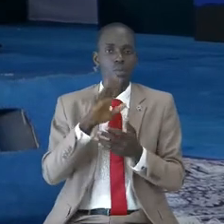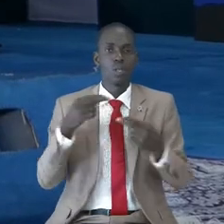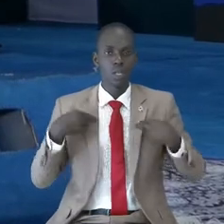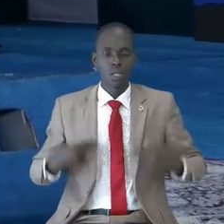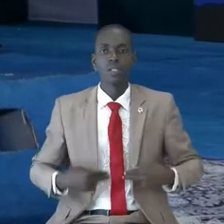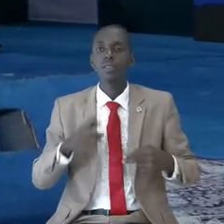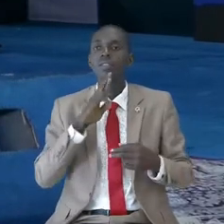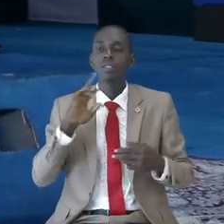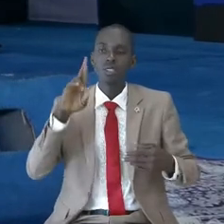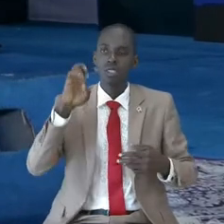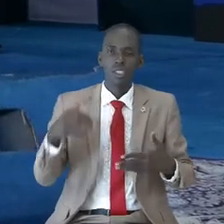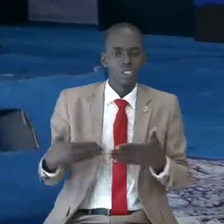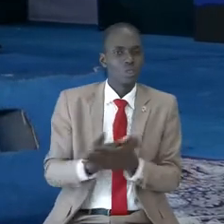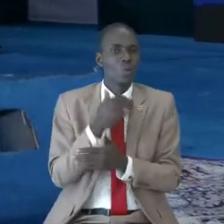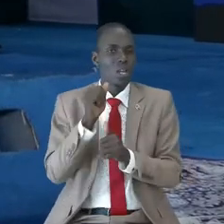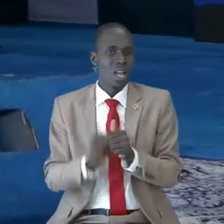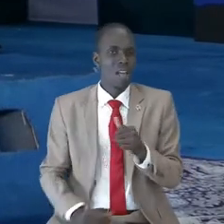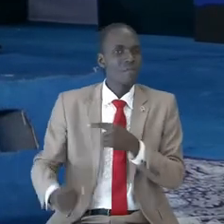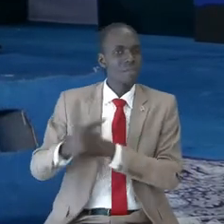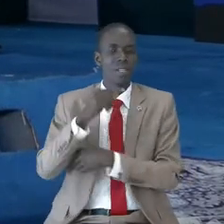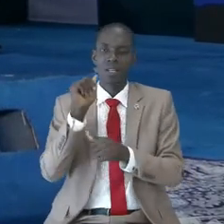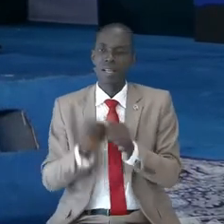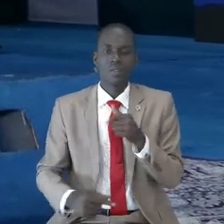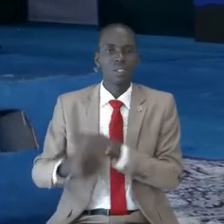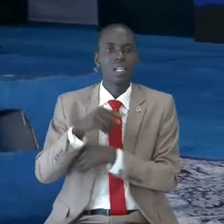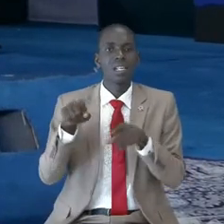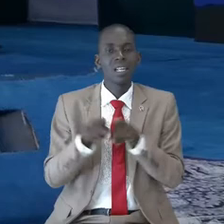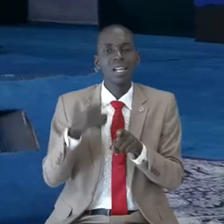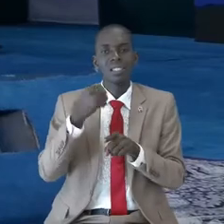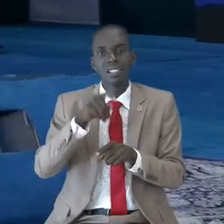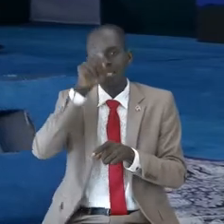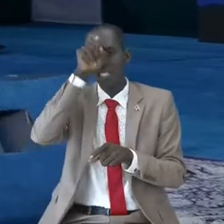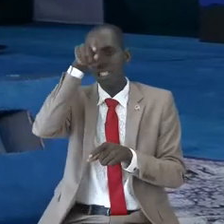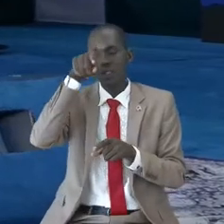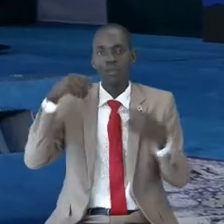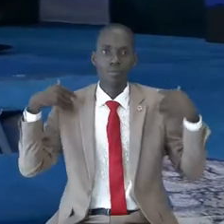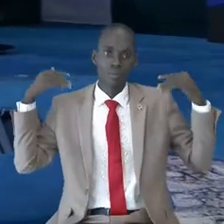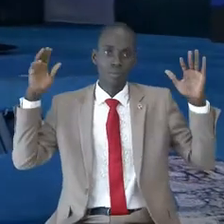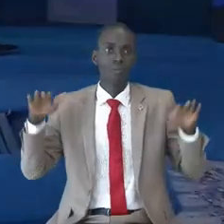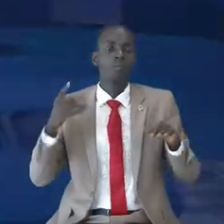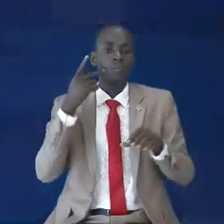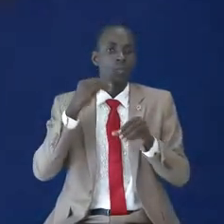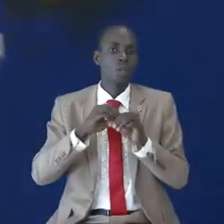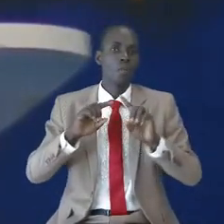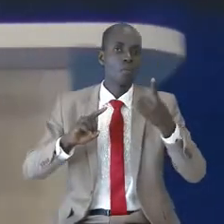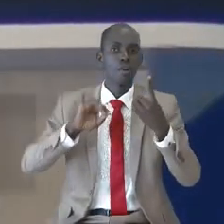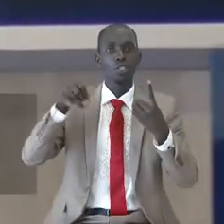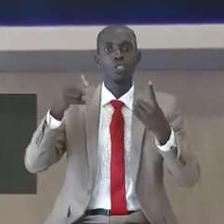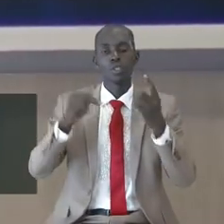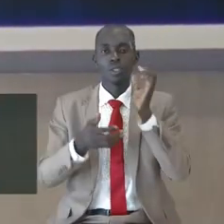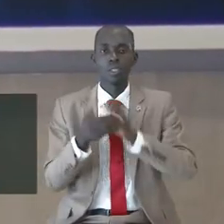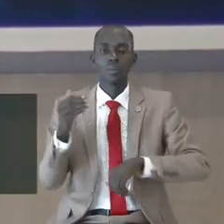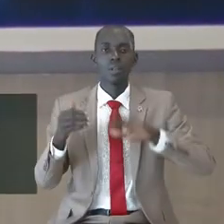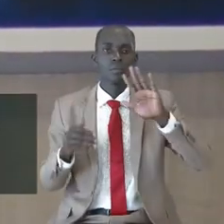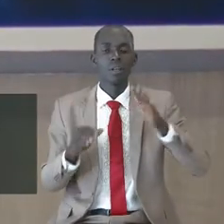by day, and it's renewed like the eagles. In 1 John chapter 5, I'm reading from verse